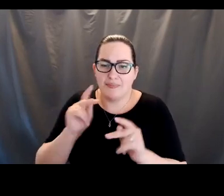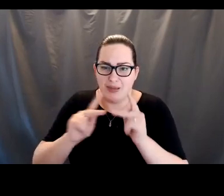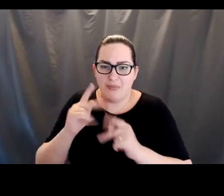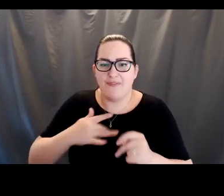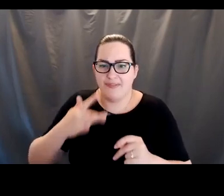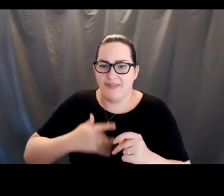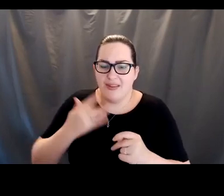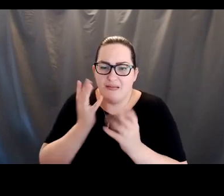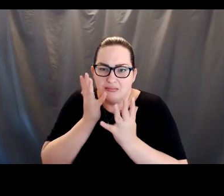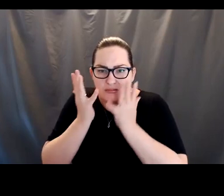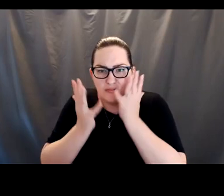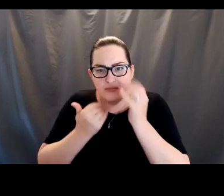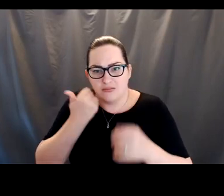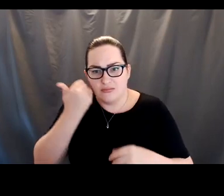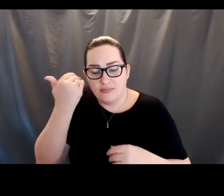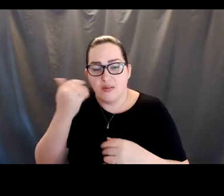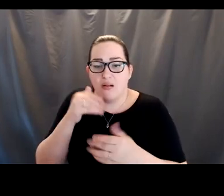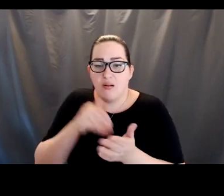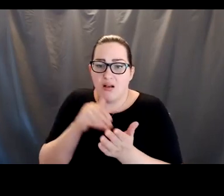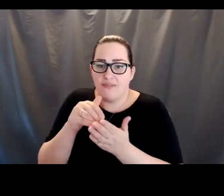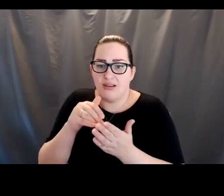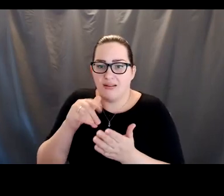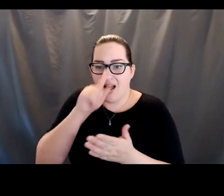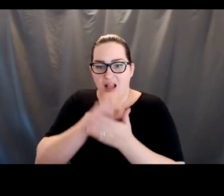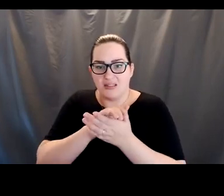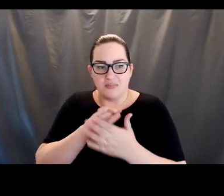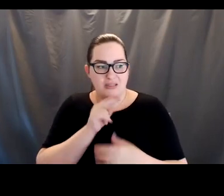their wives, and especially in Syria, this was happening.